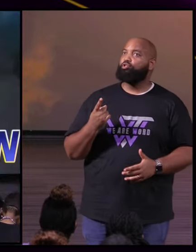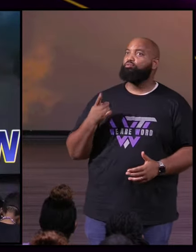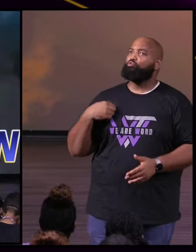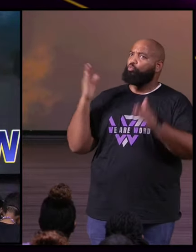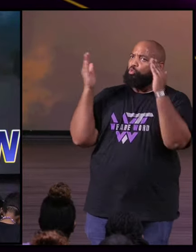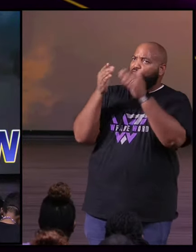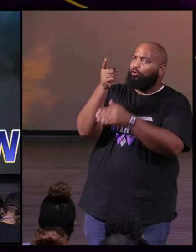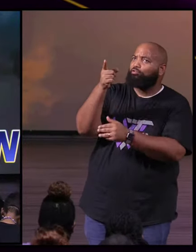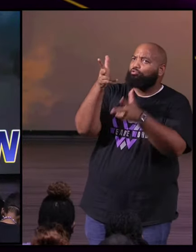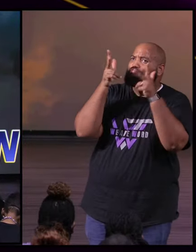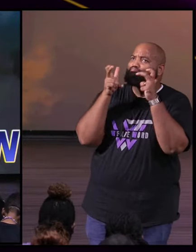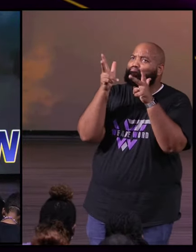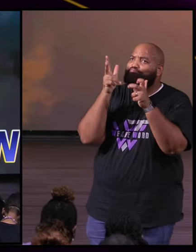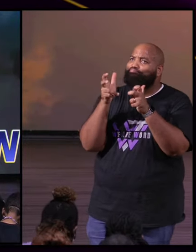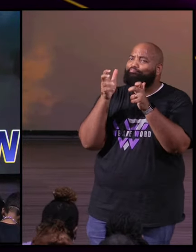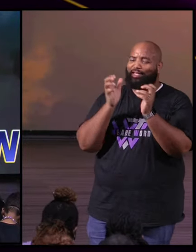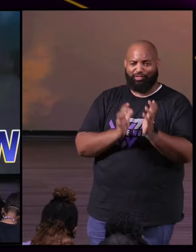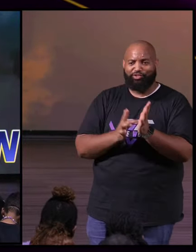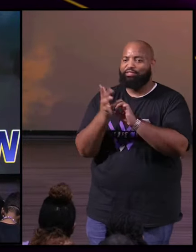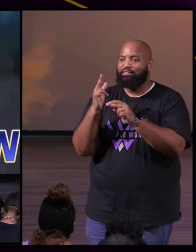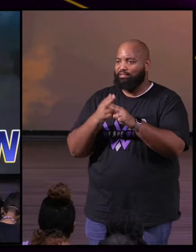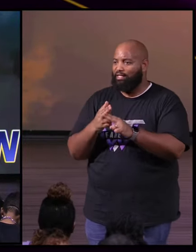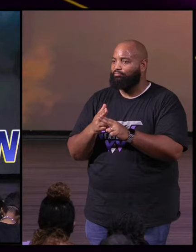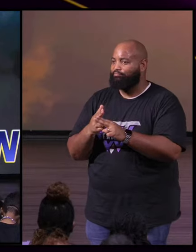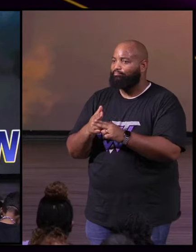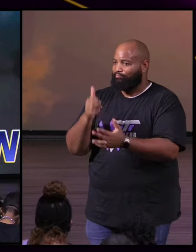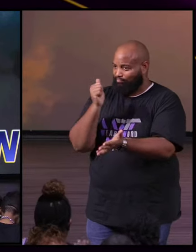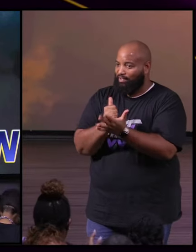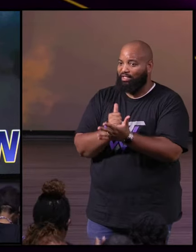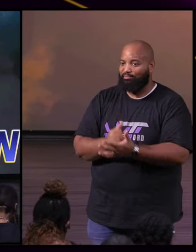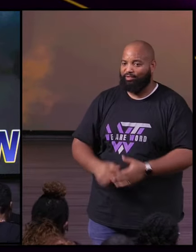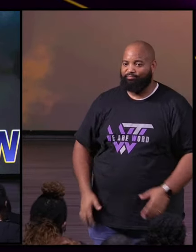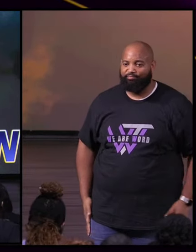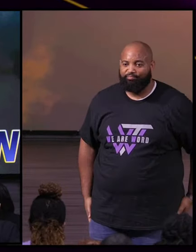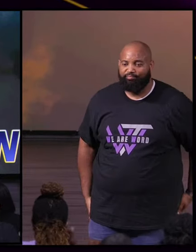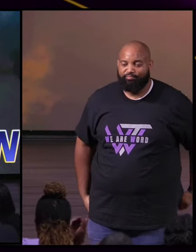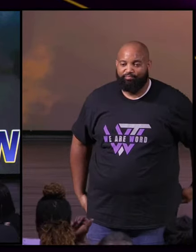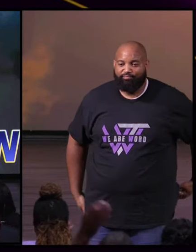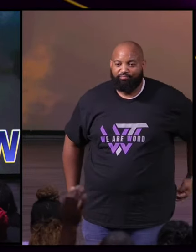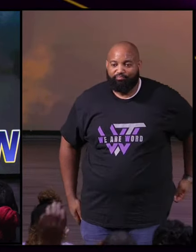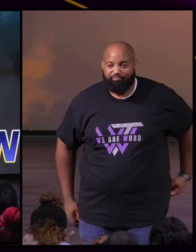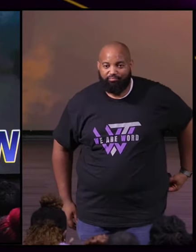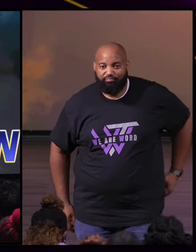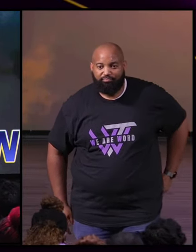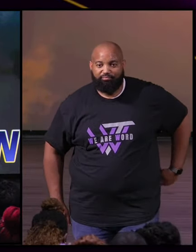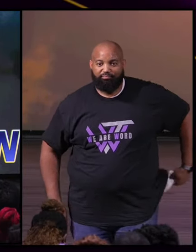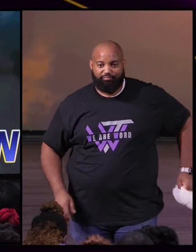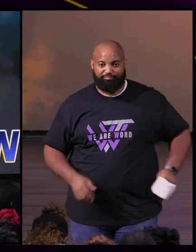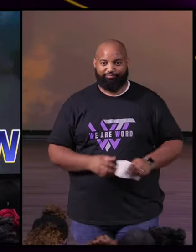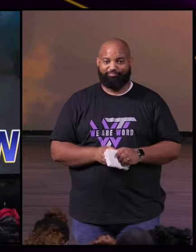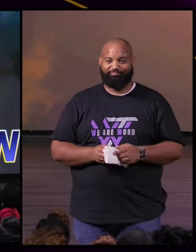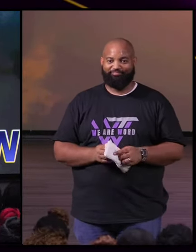We're listening. In Jesus' name, amen. Hallelujah.